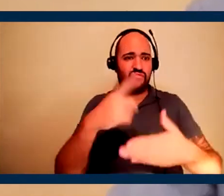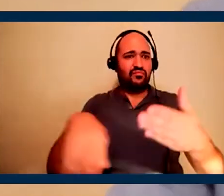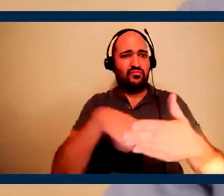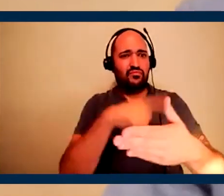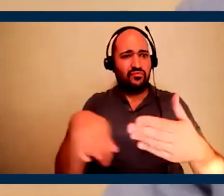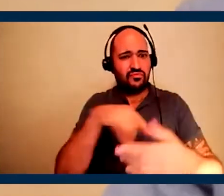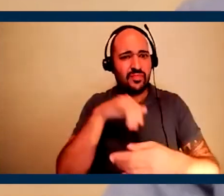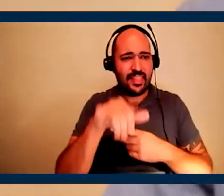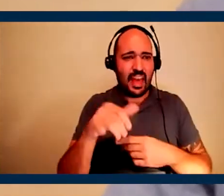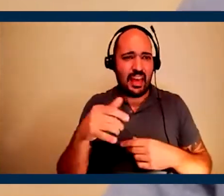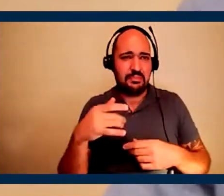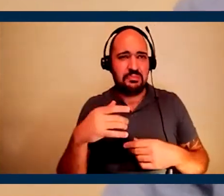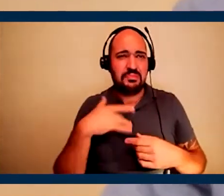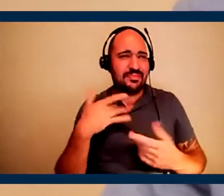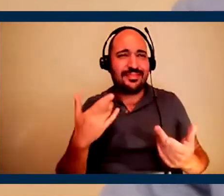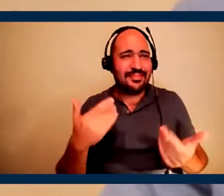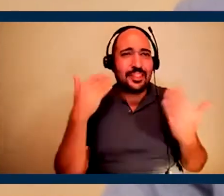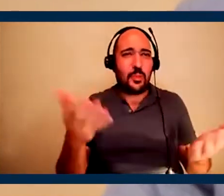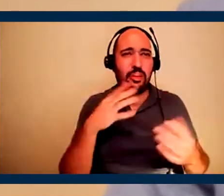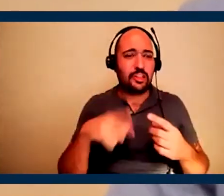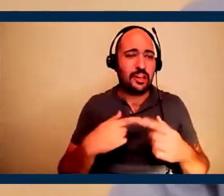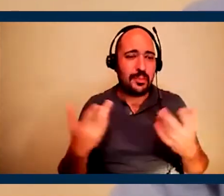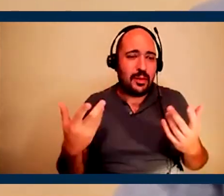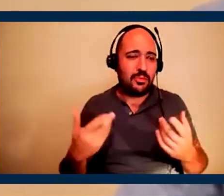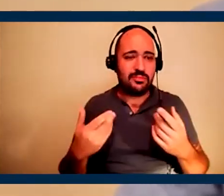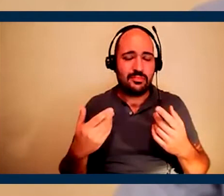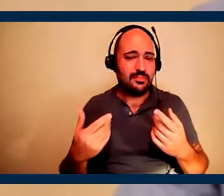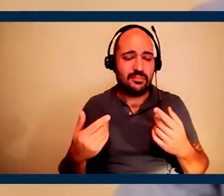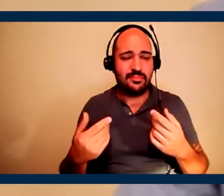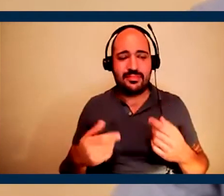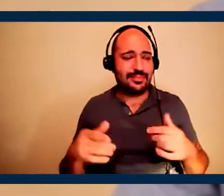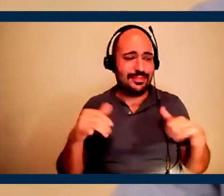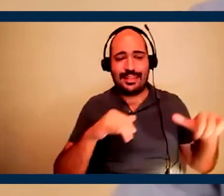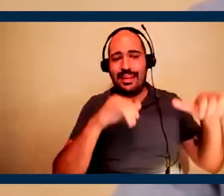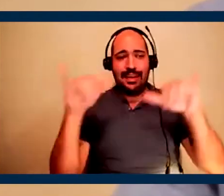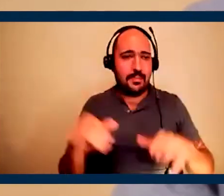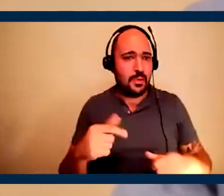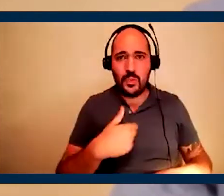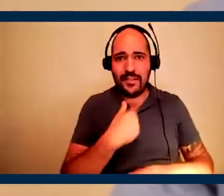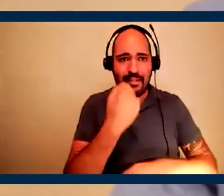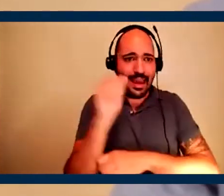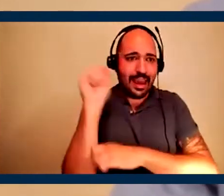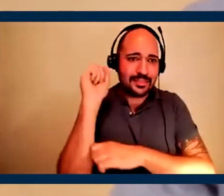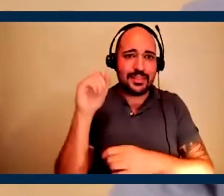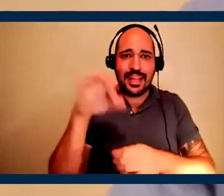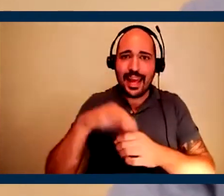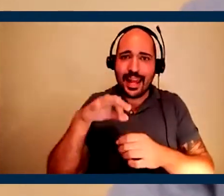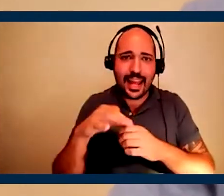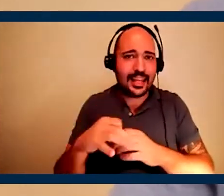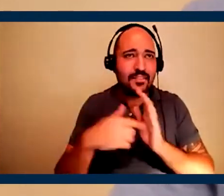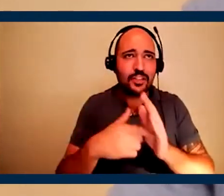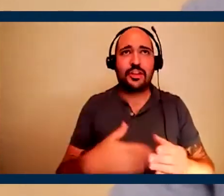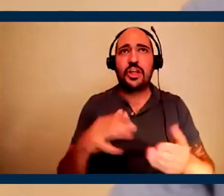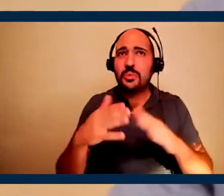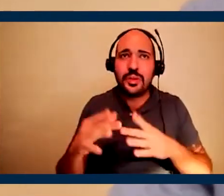is out there critiquing that doesn't know what they're talking about. As Isaac and everyone has said, we have activists, elected officials, and community leaders who